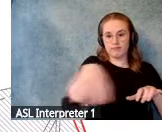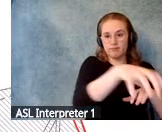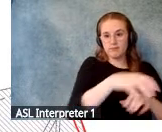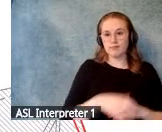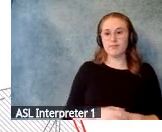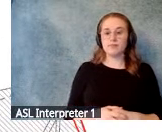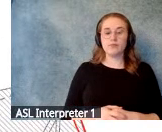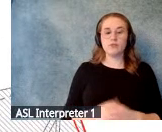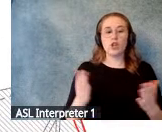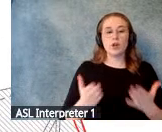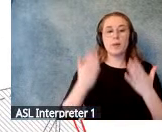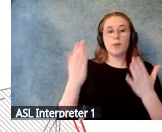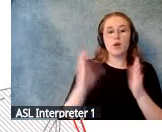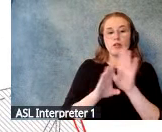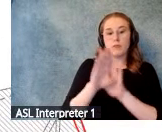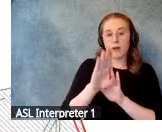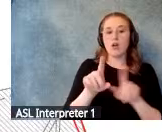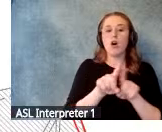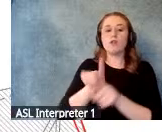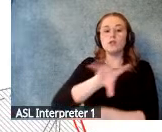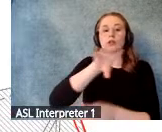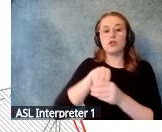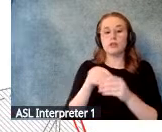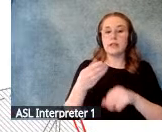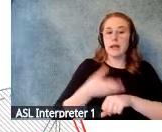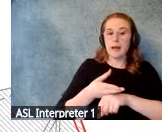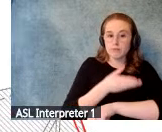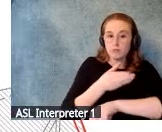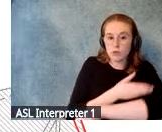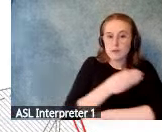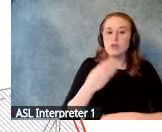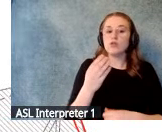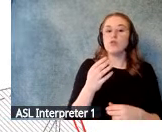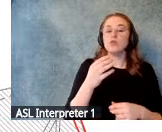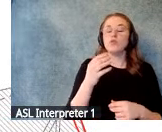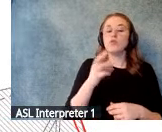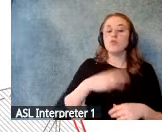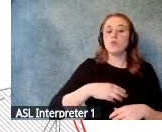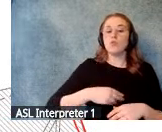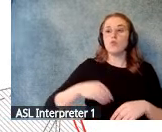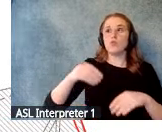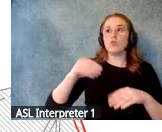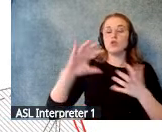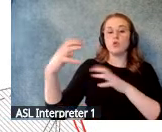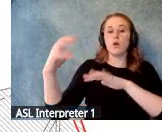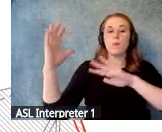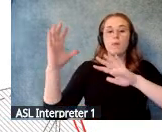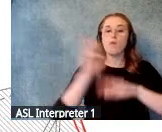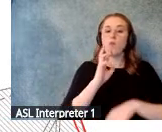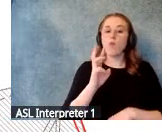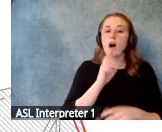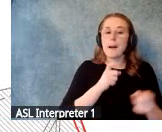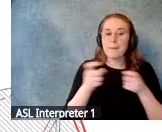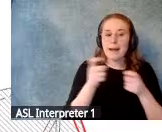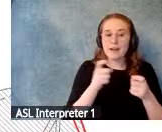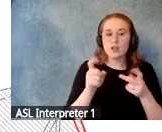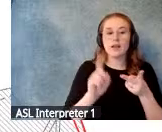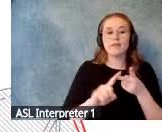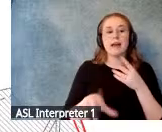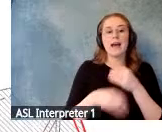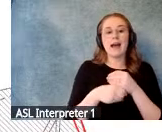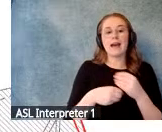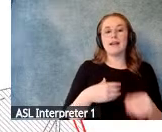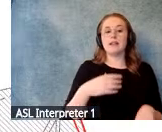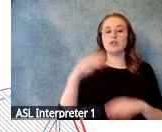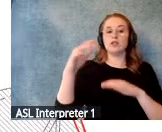The proposed development would also include improvements to stormwater management on the site, including a series of stormwater quality basins, inlets, and